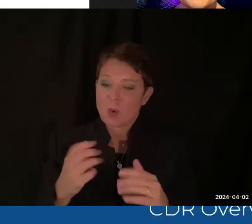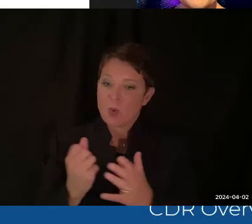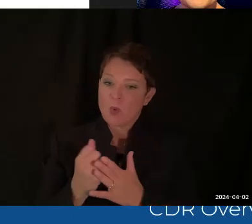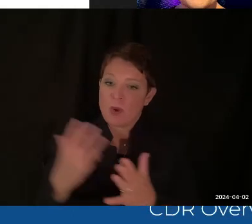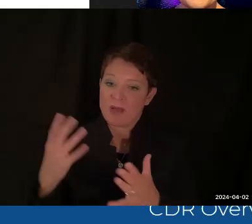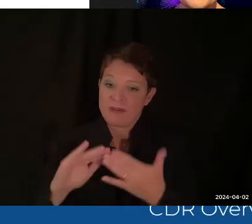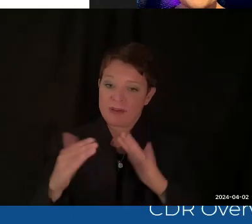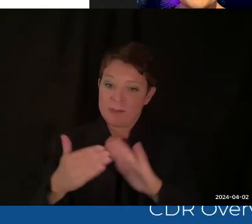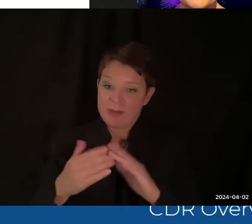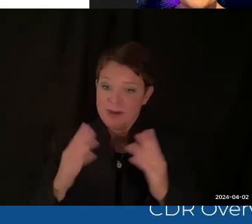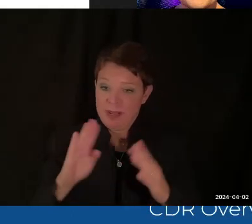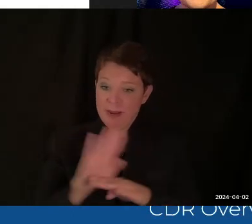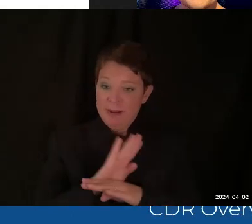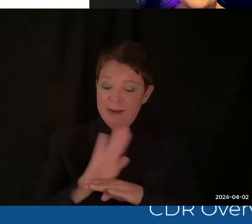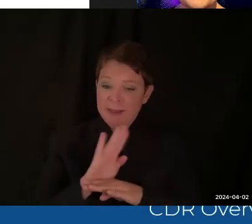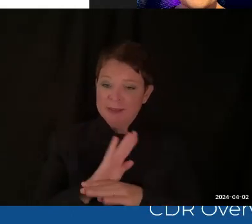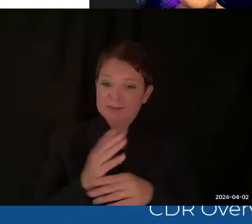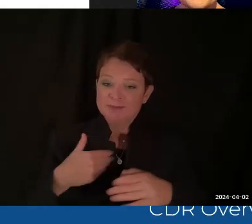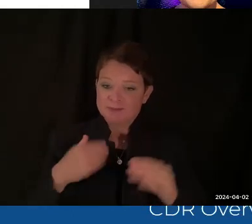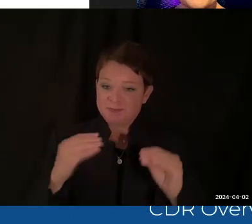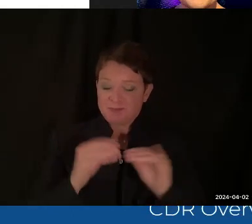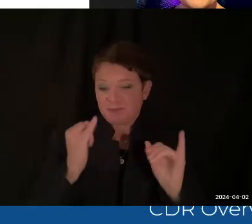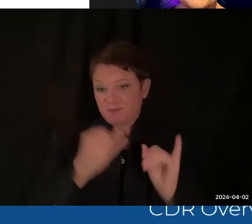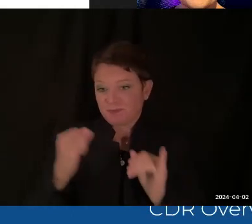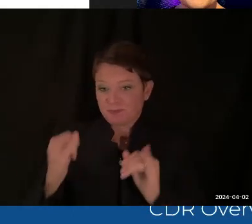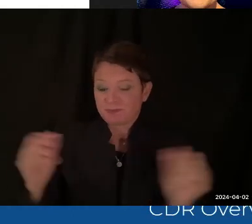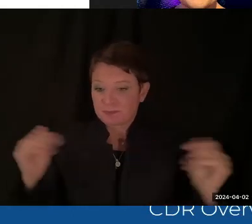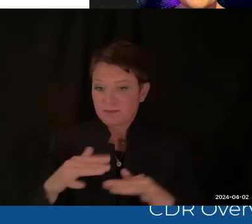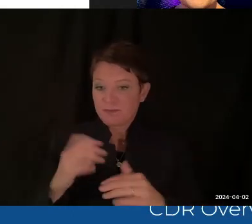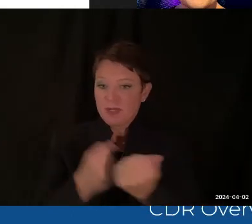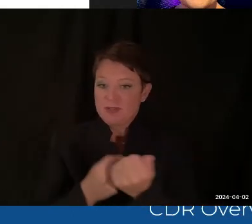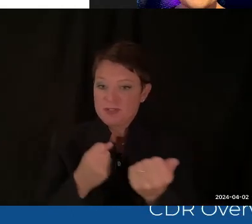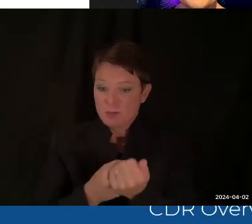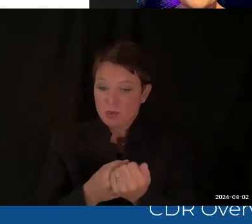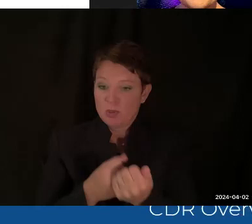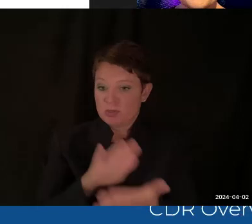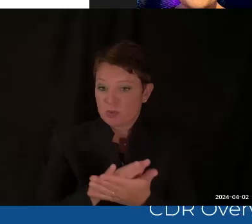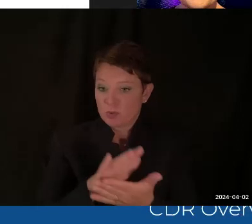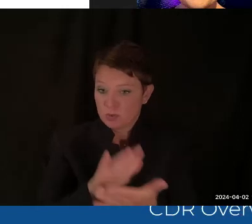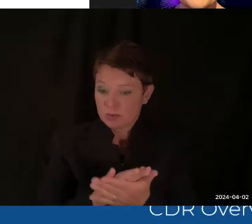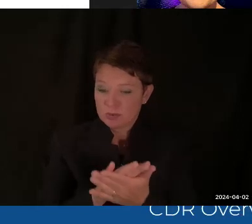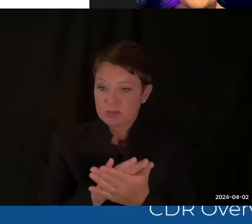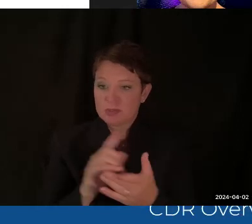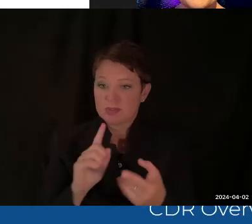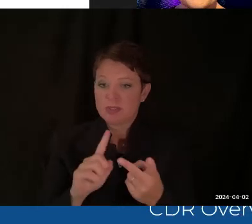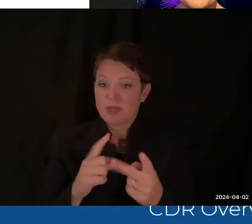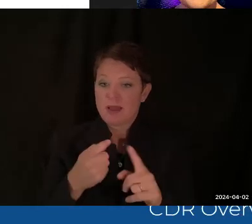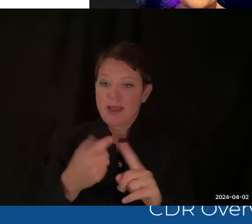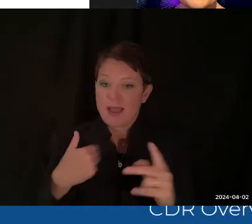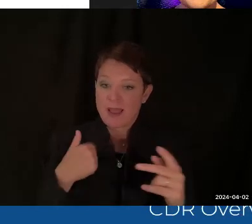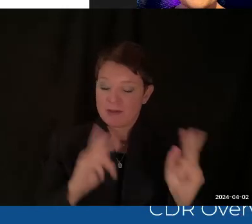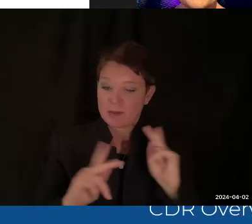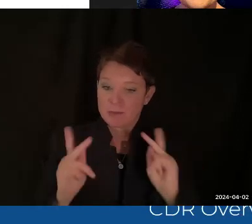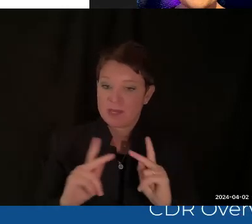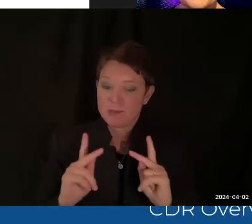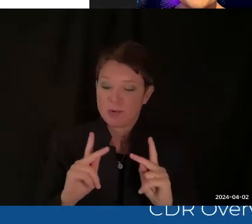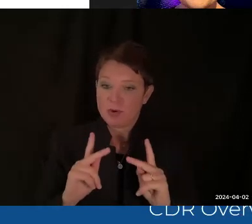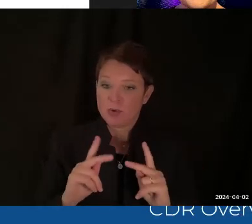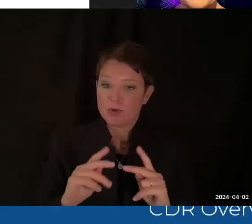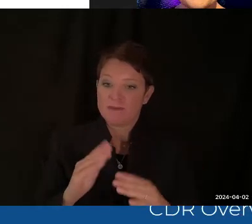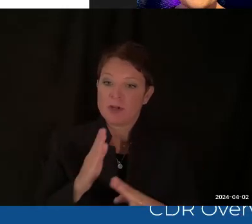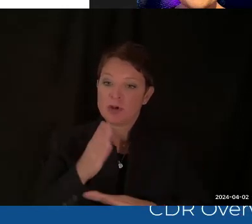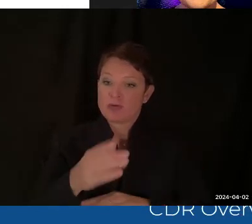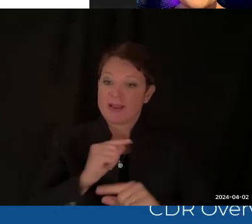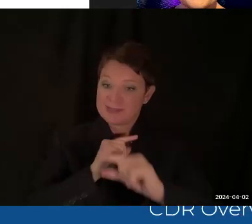of community businesses allows more individuals to come and support our local schools, from having folks who are able to be crossing